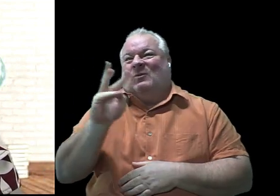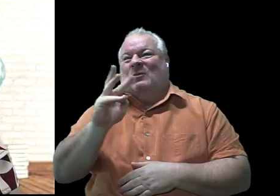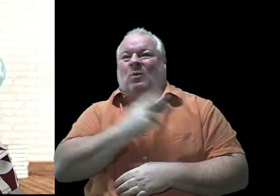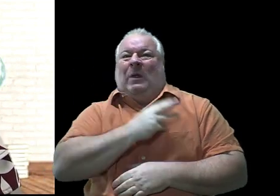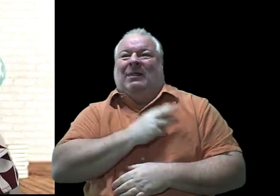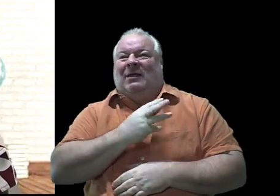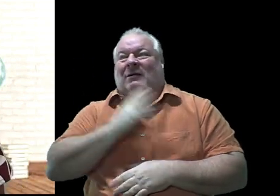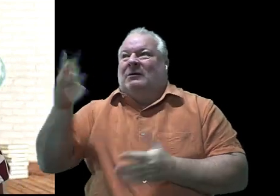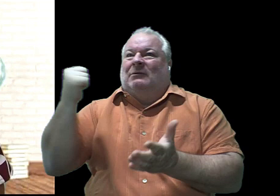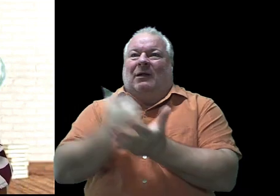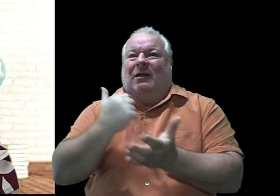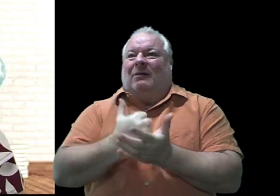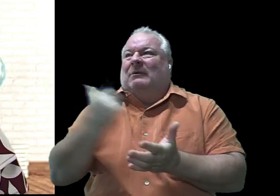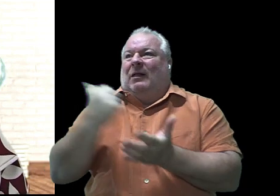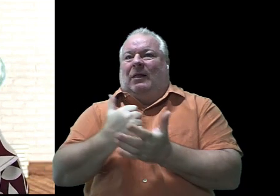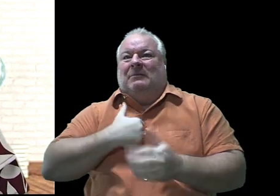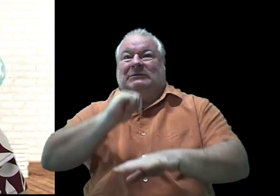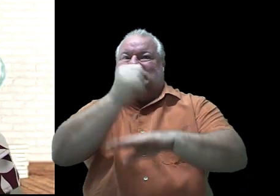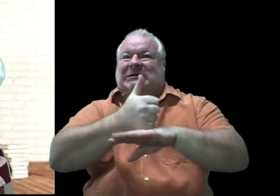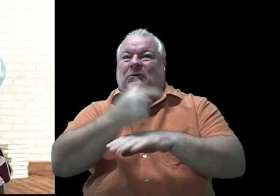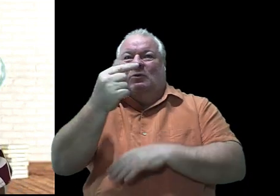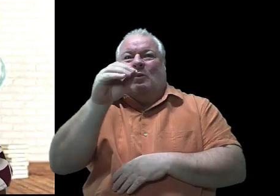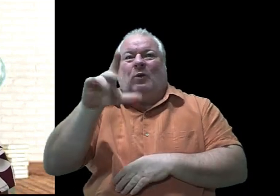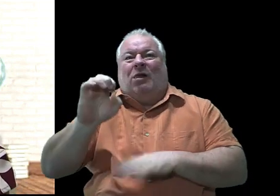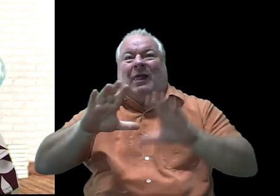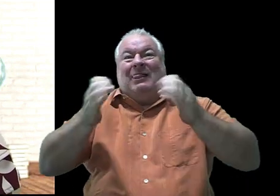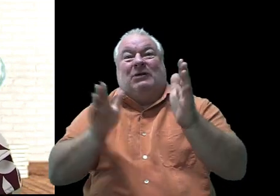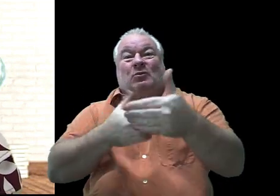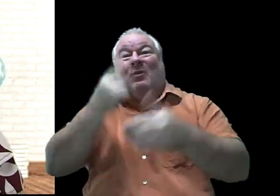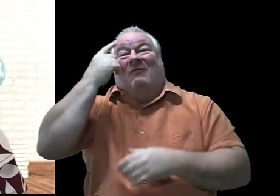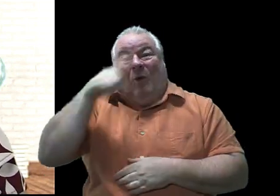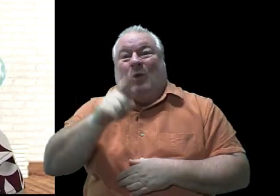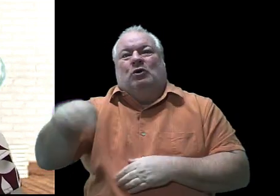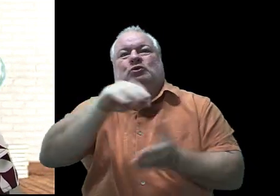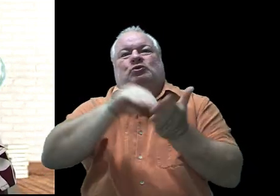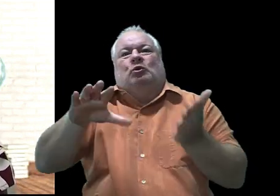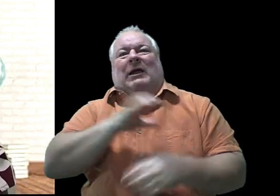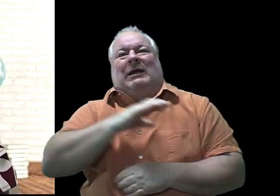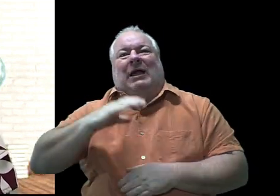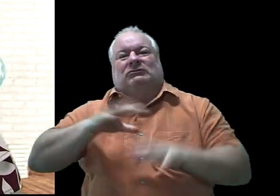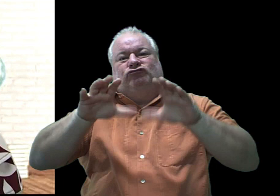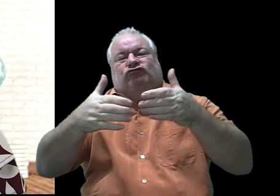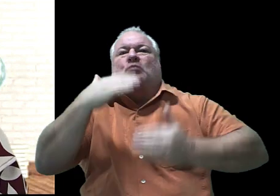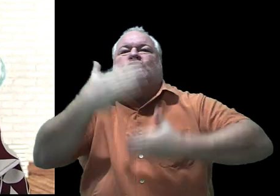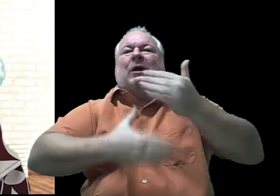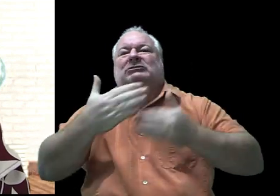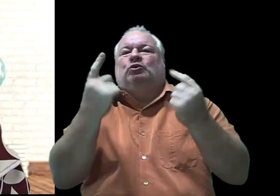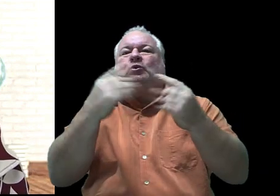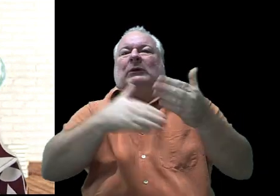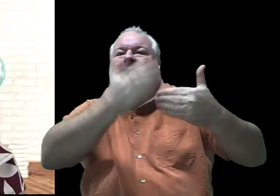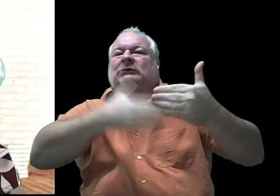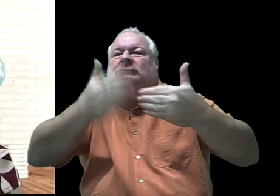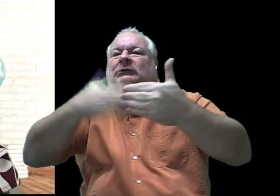her help in helping me create a Google Classroom for our Student Council